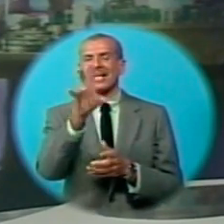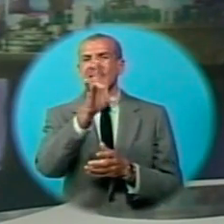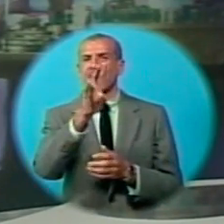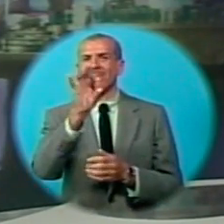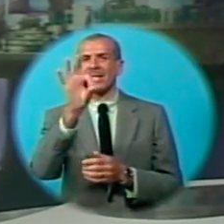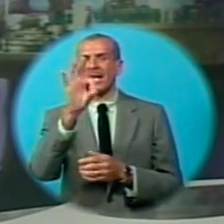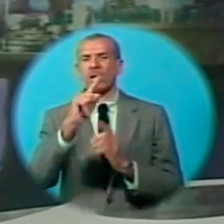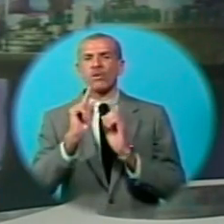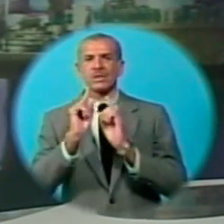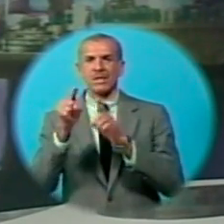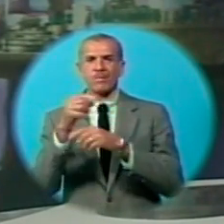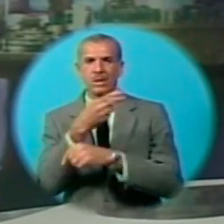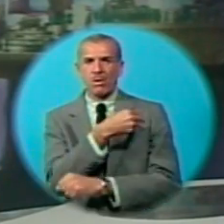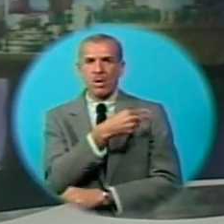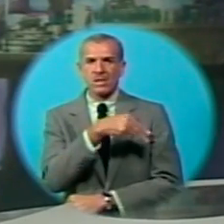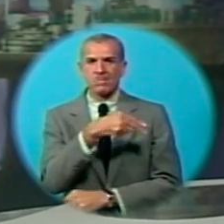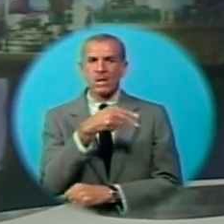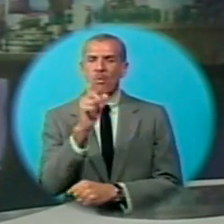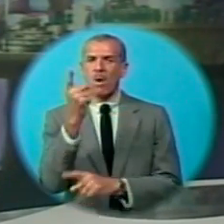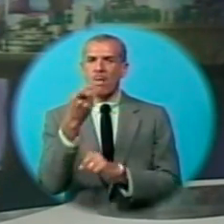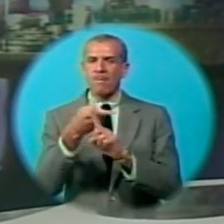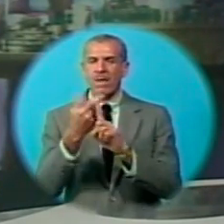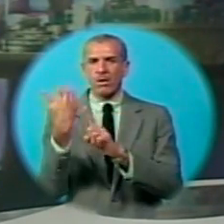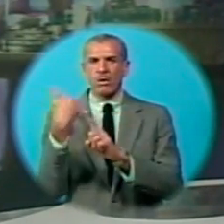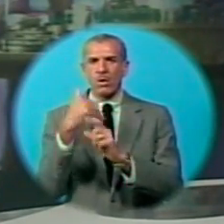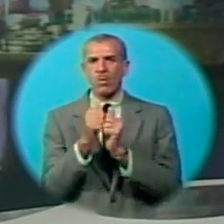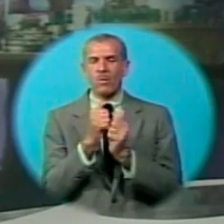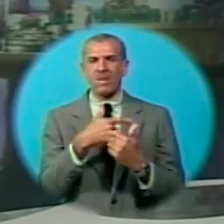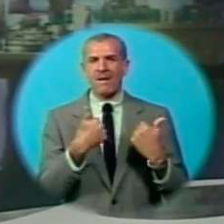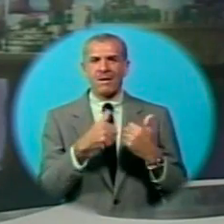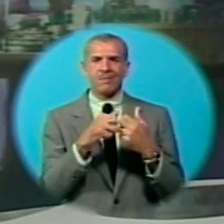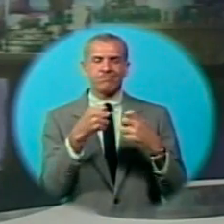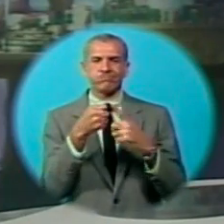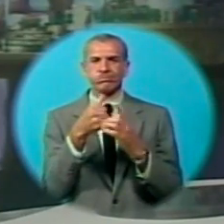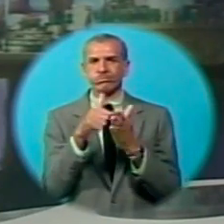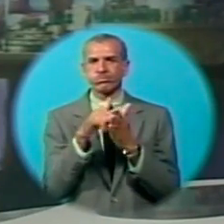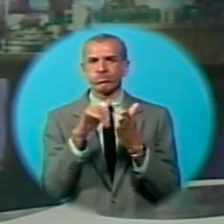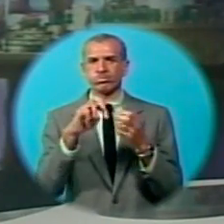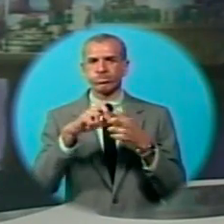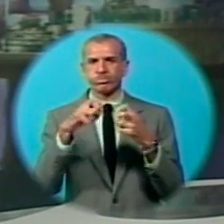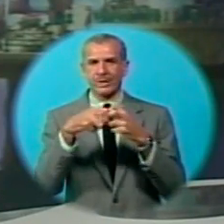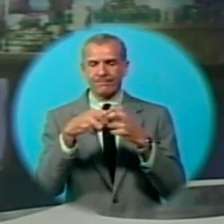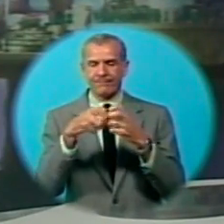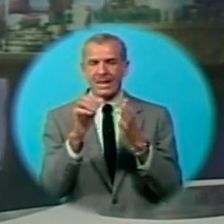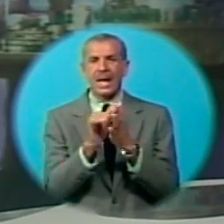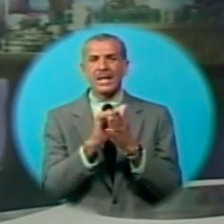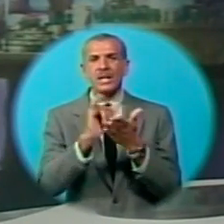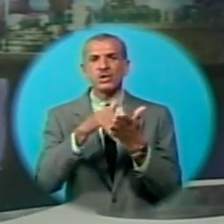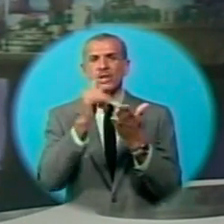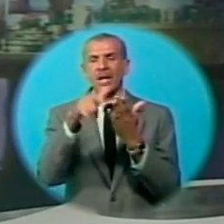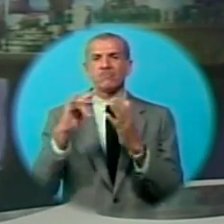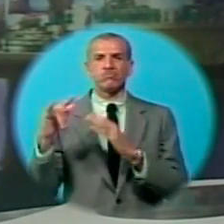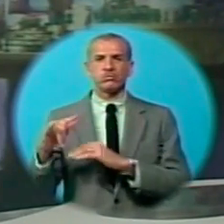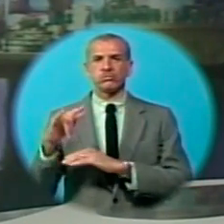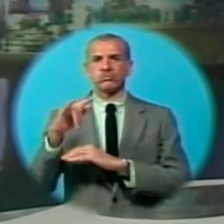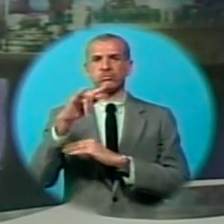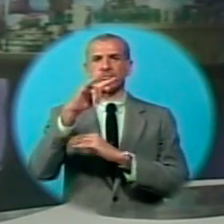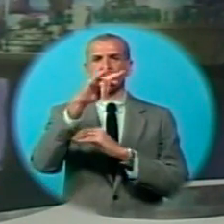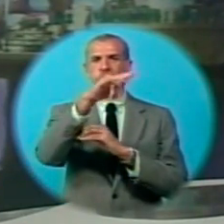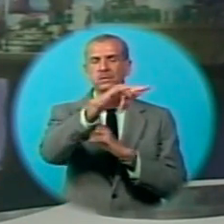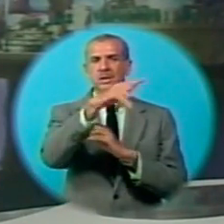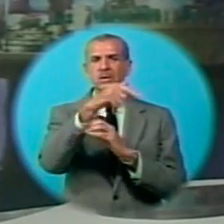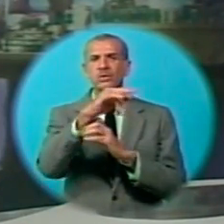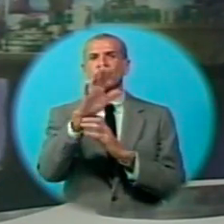was readmitted to hospital almost a month ago with heart-related ailments. In January, he was airlifted to Martinique for